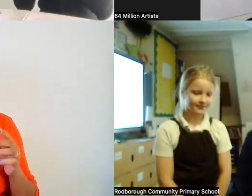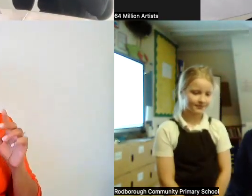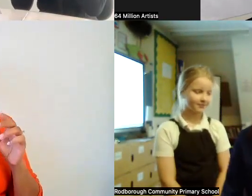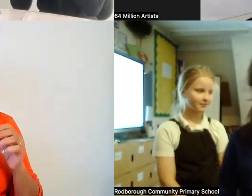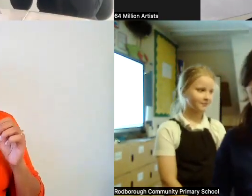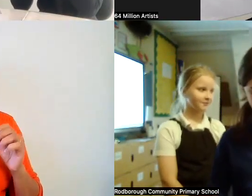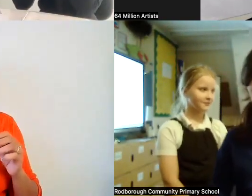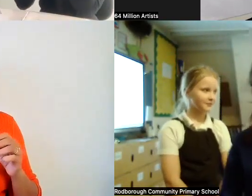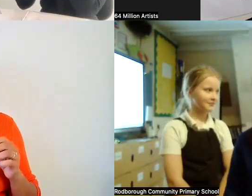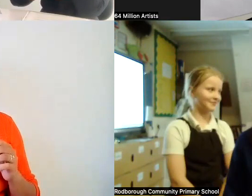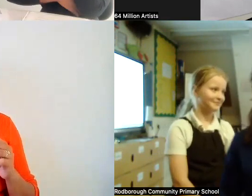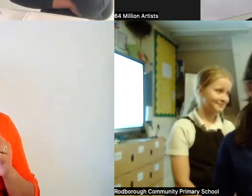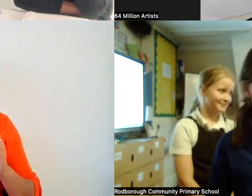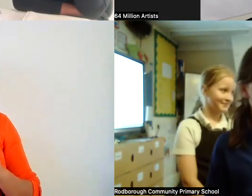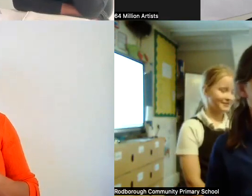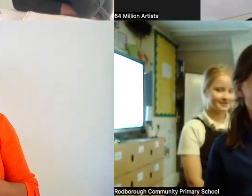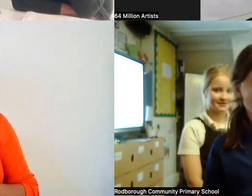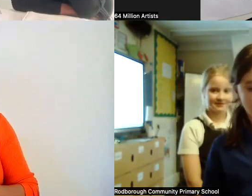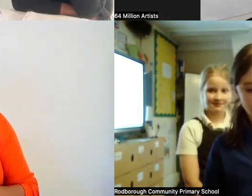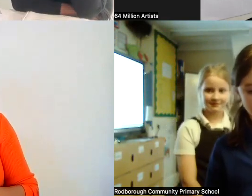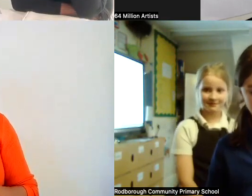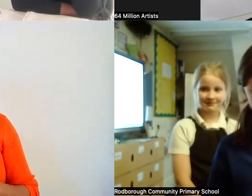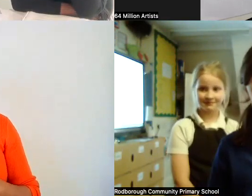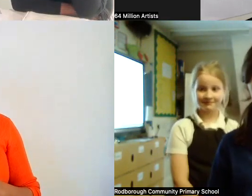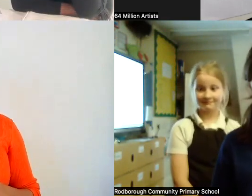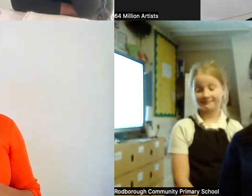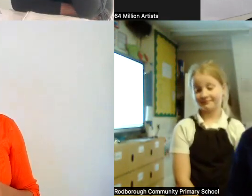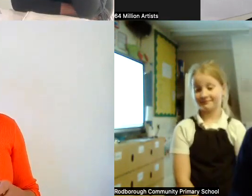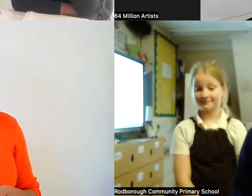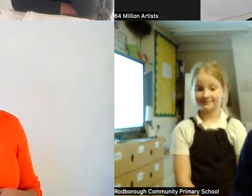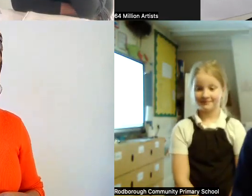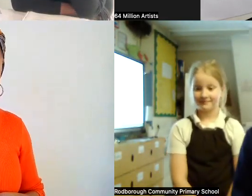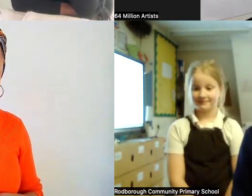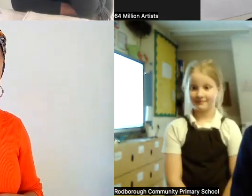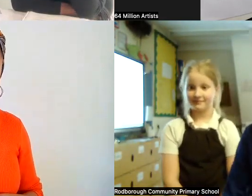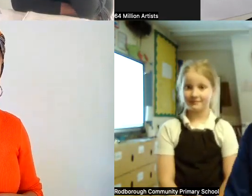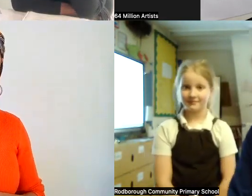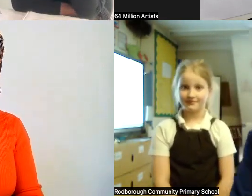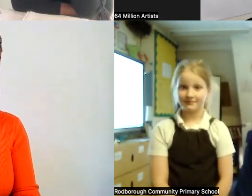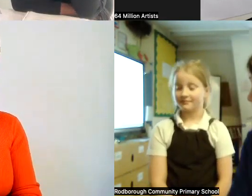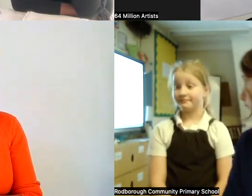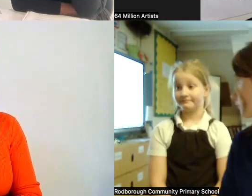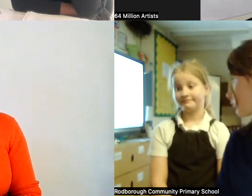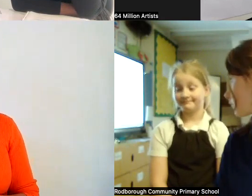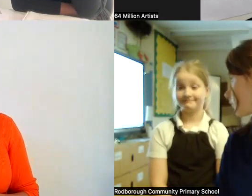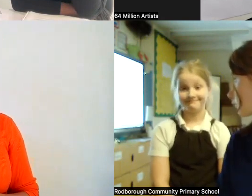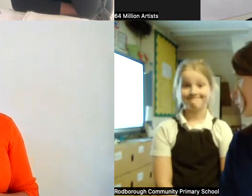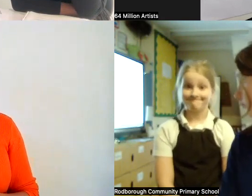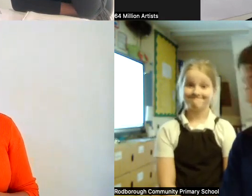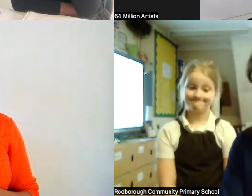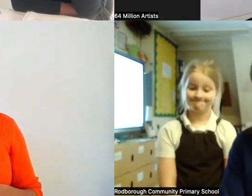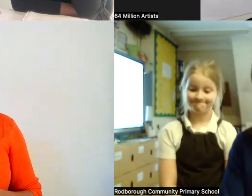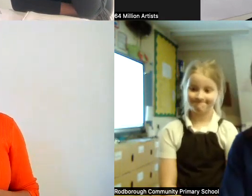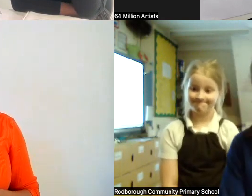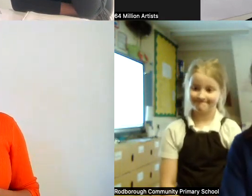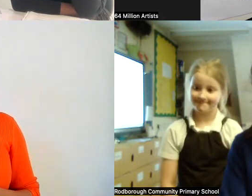Well, yeah, for me it was mutton, and for you it was beans. Yeah. And beans have these terrible effects, don't they, that you don't need to write about. Yes,